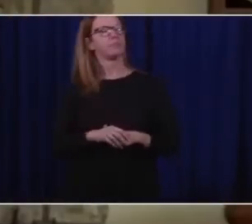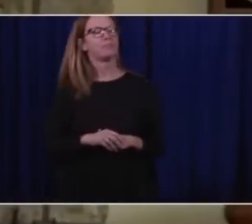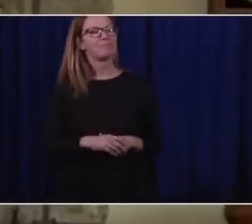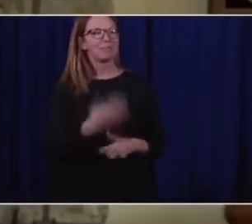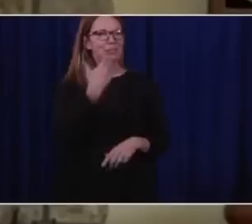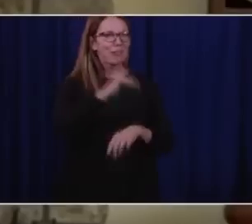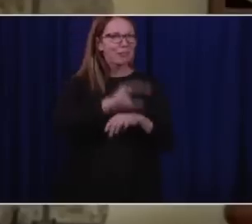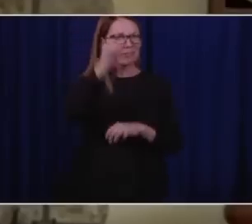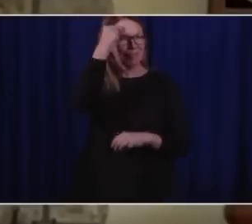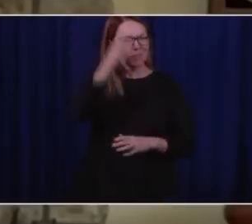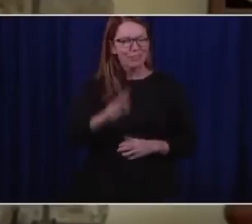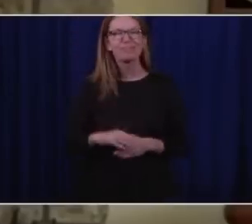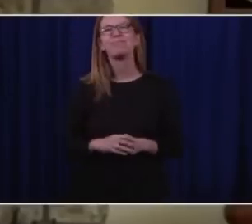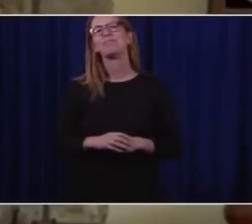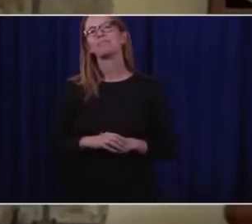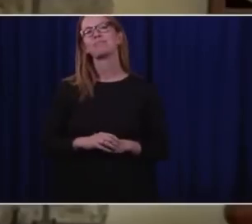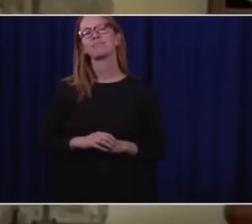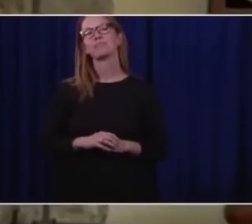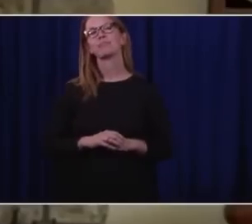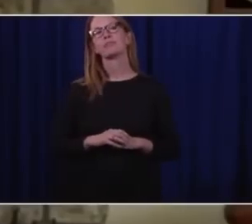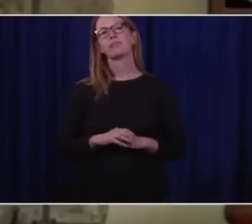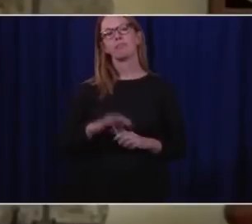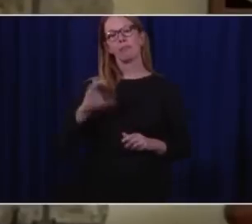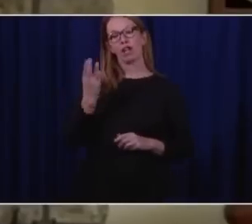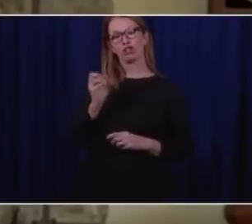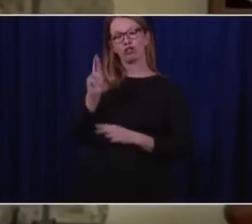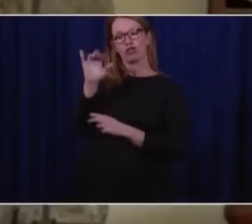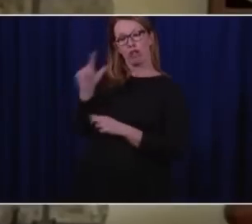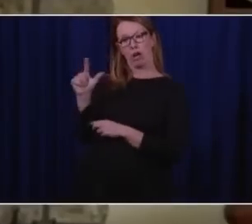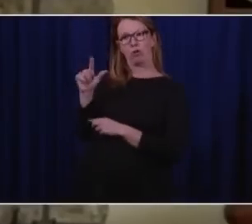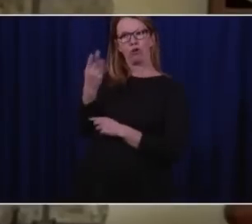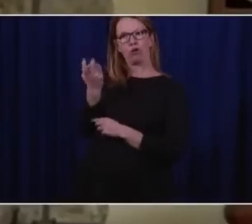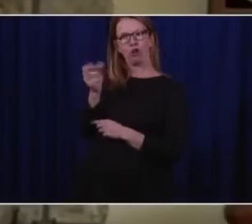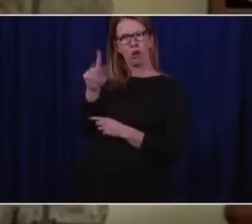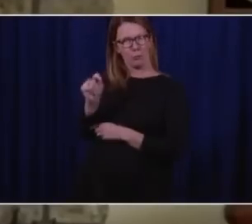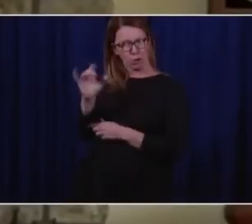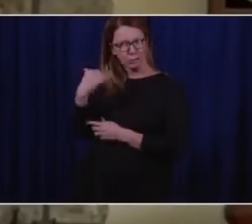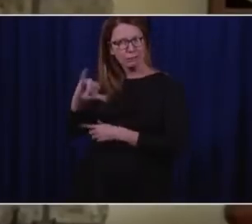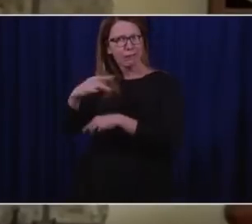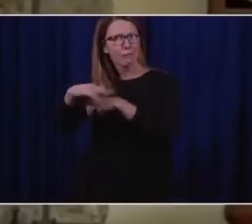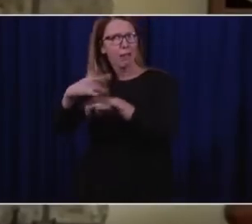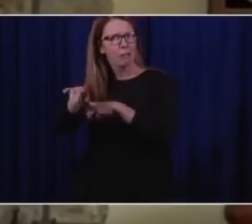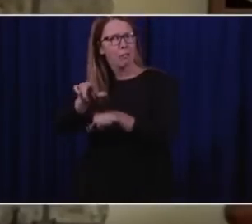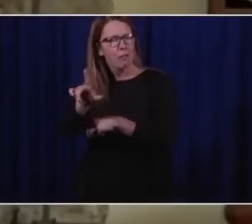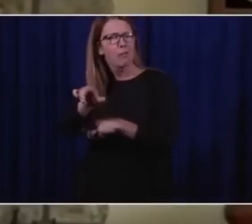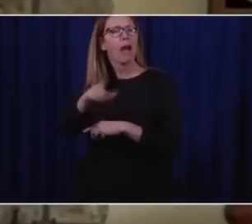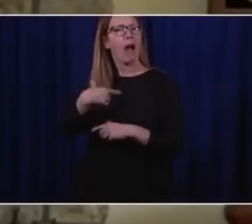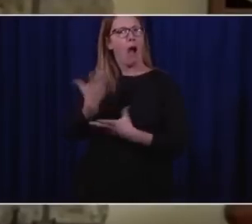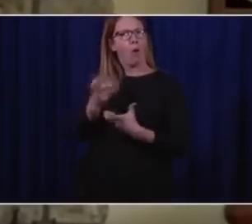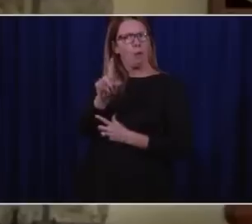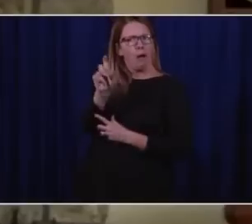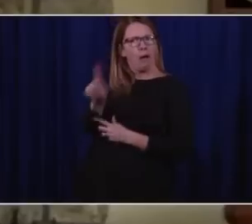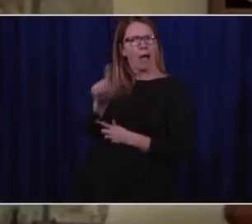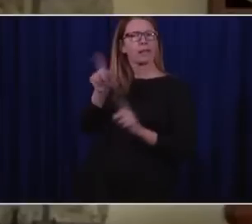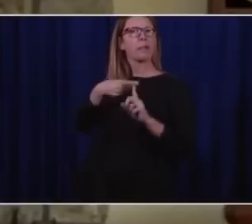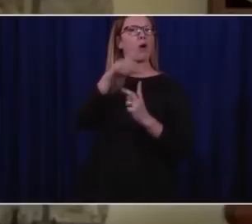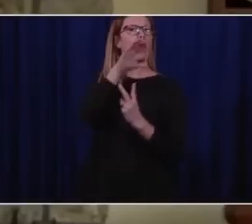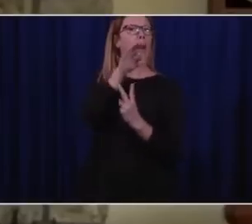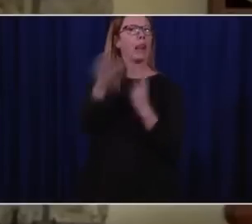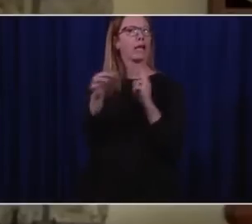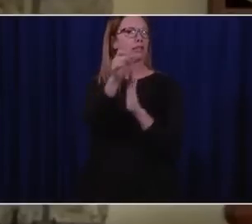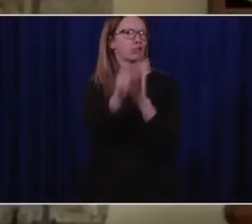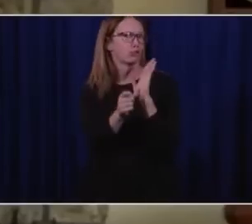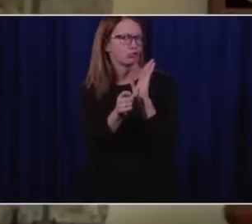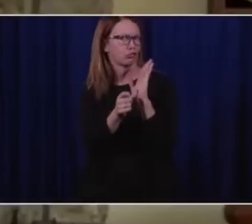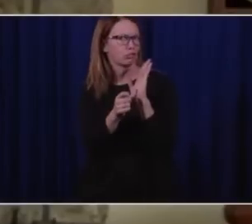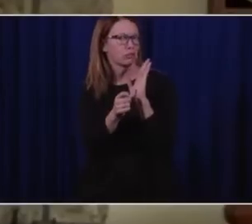Good afternoon, Governor. If Cheryl Herbert is still on, I'd like to ask her about elective surgeries.